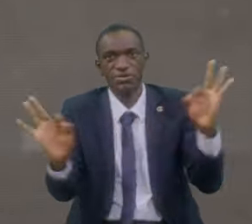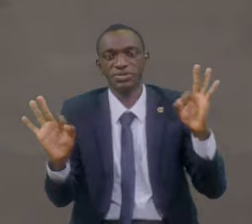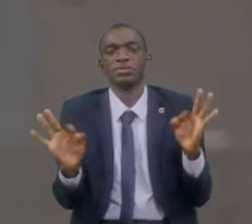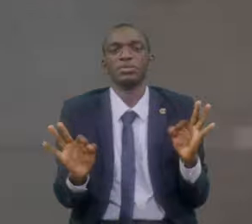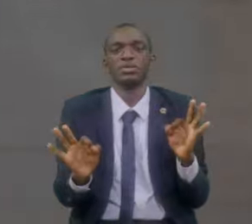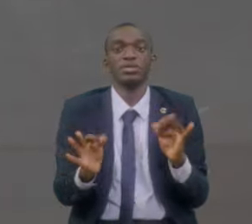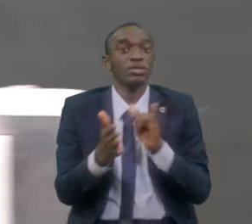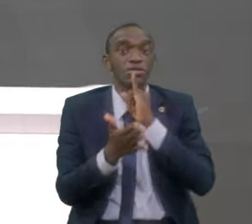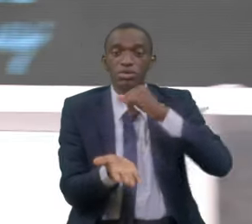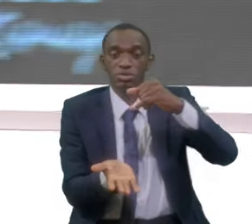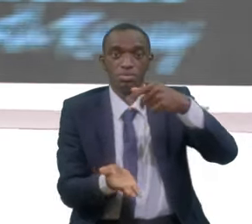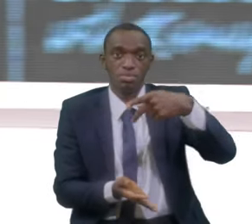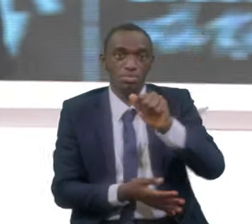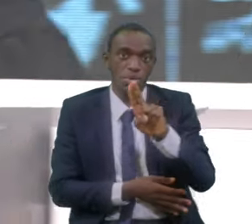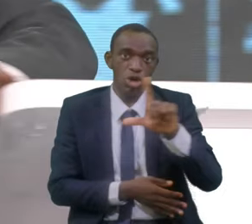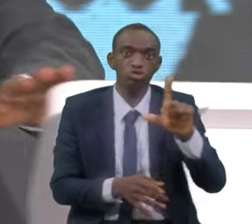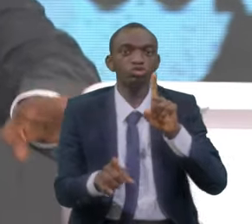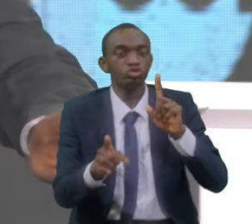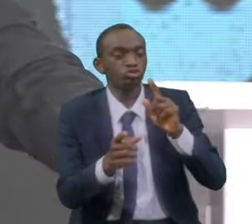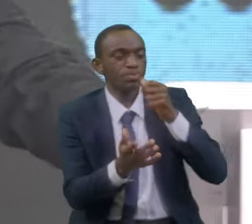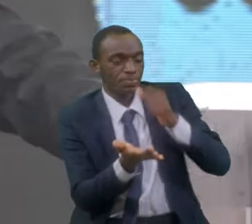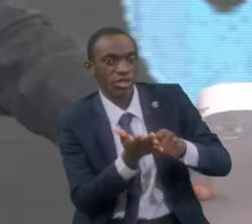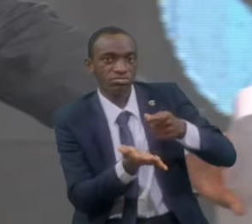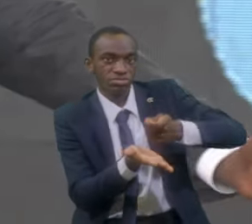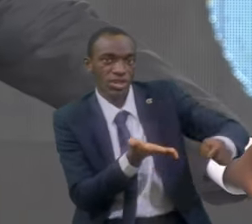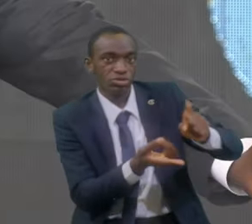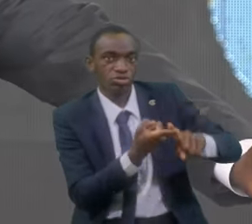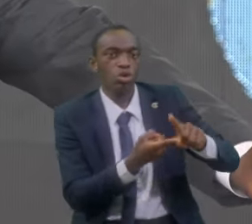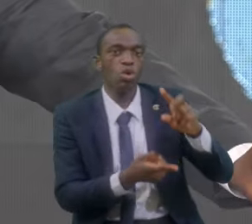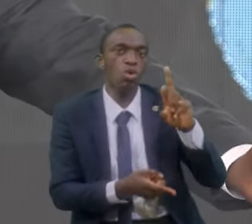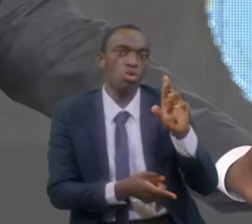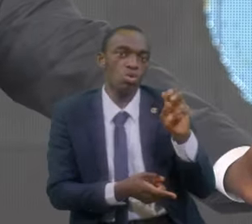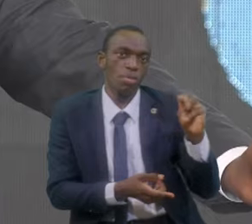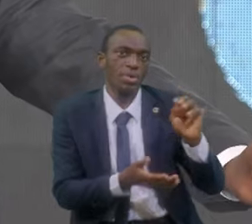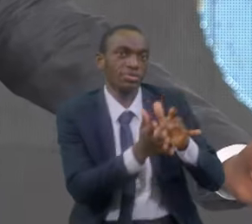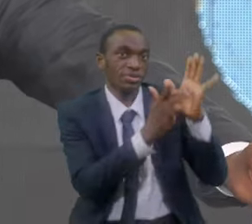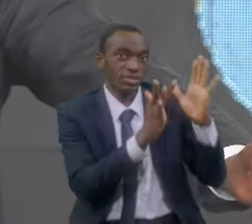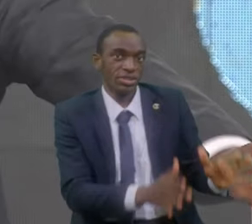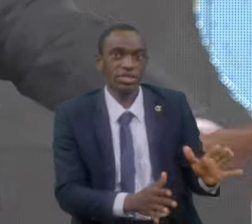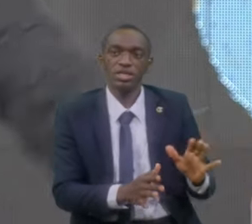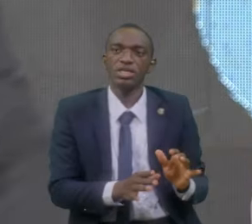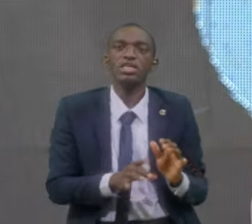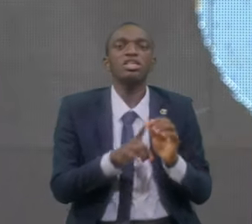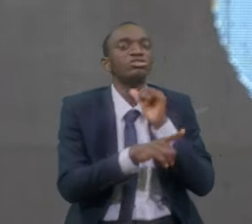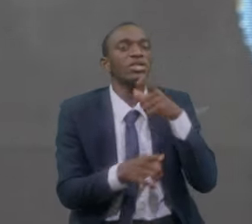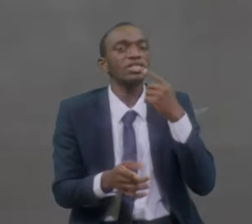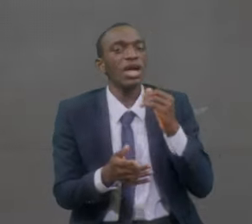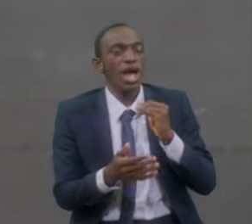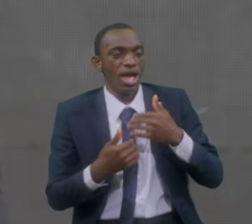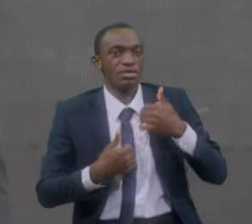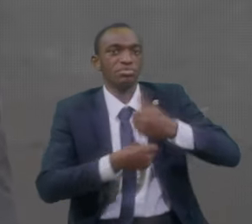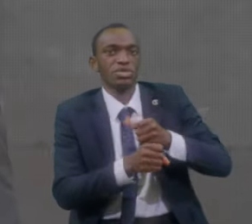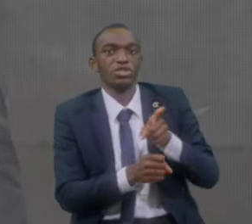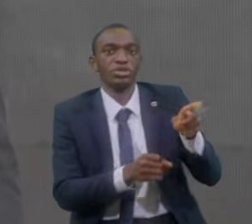talking. The Roman believers, he didn't say, has made you free. If you are a preacher, you